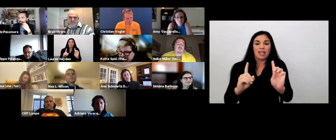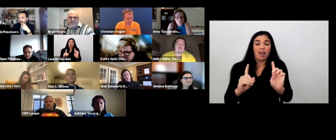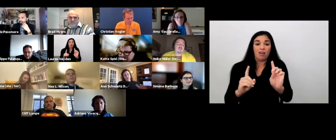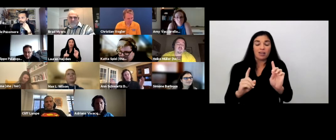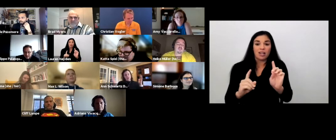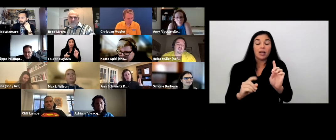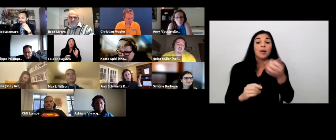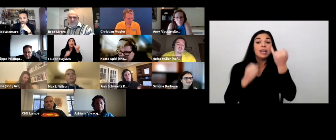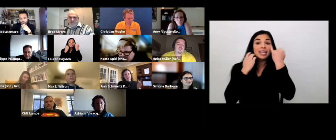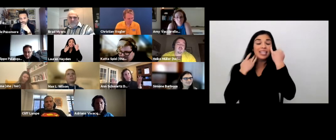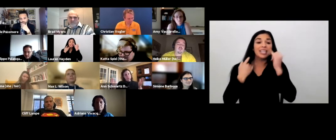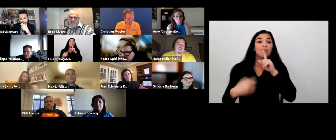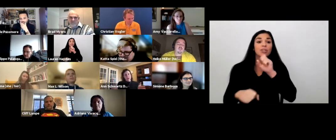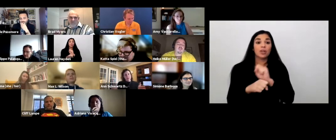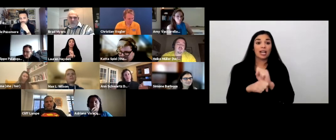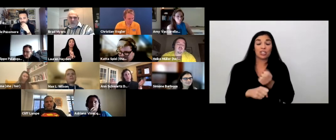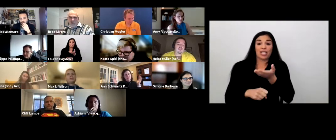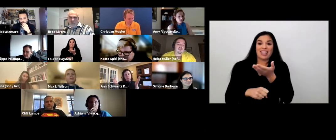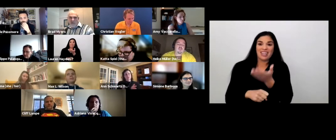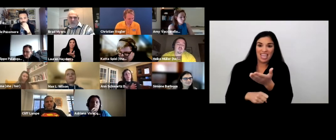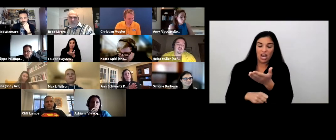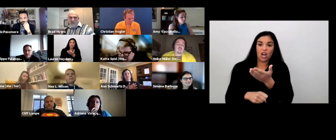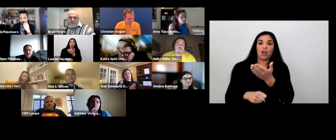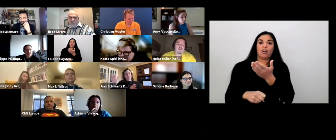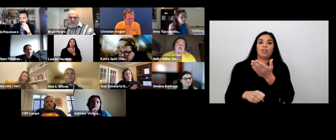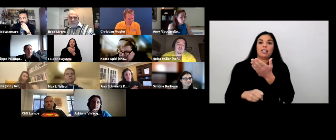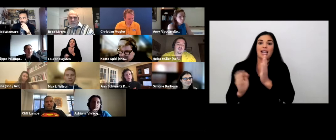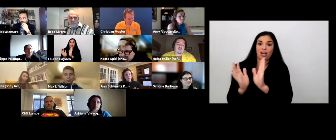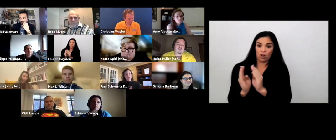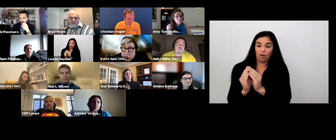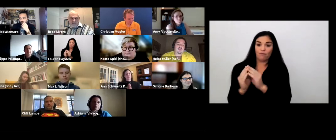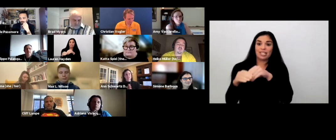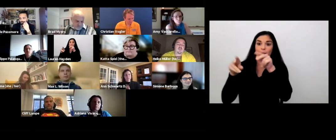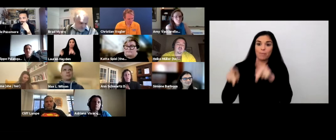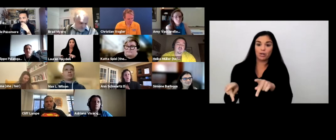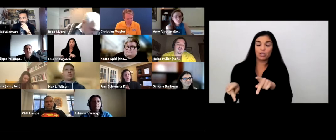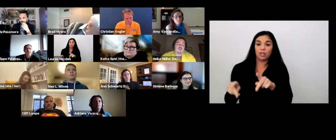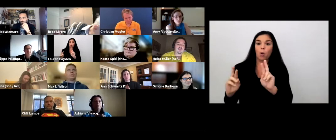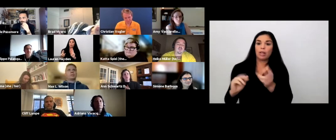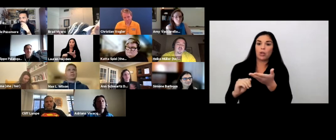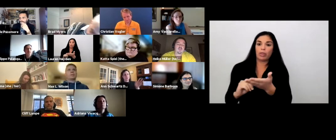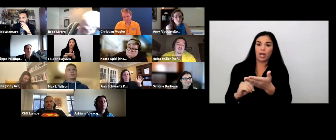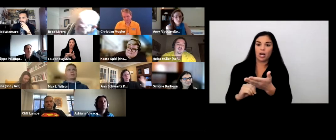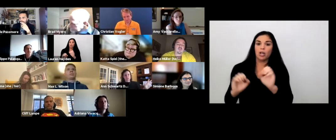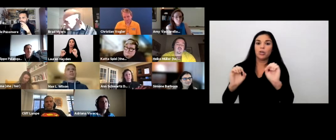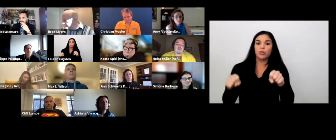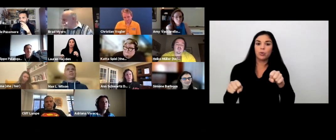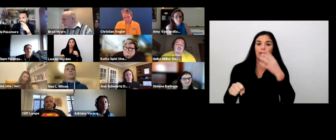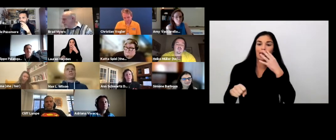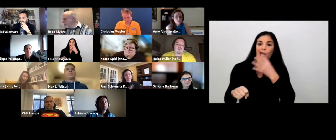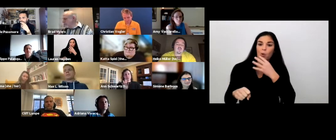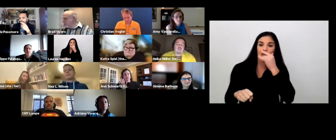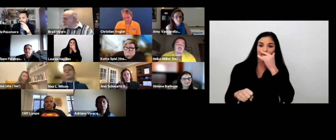conference, hopefully you're there. You can ignore the kids at home. You can ignore the